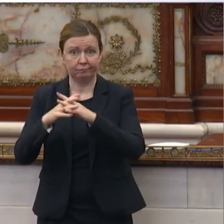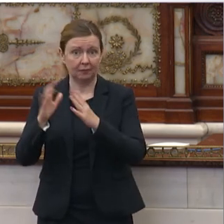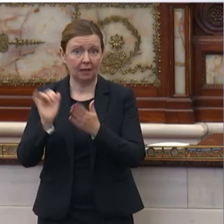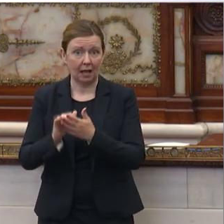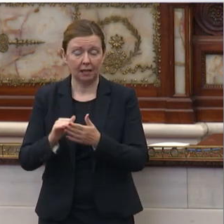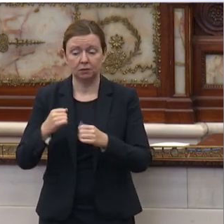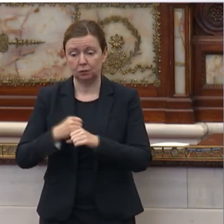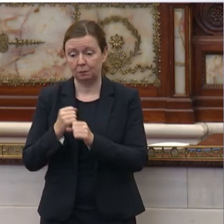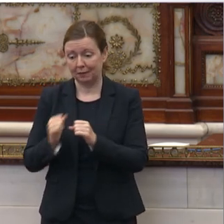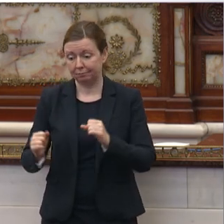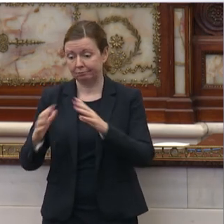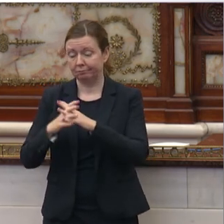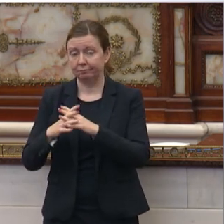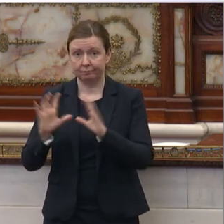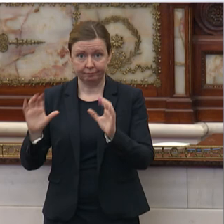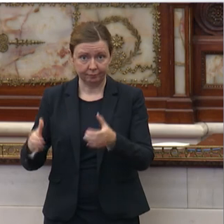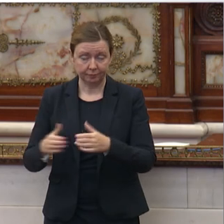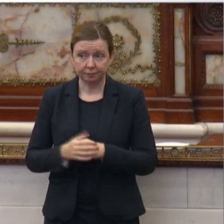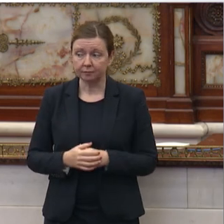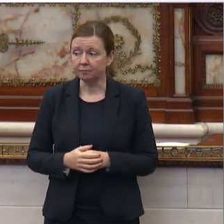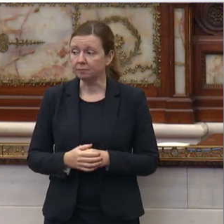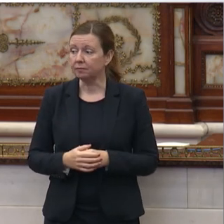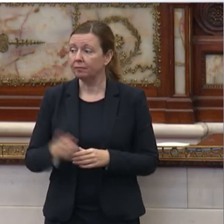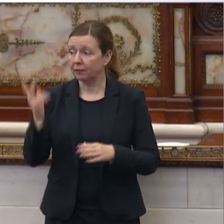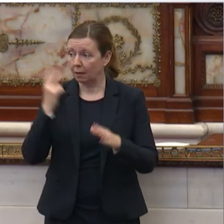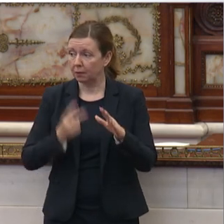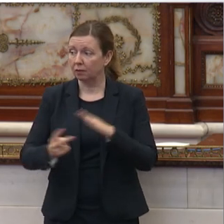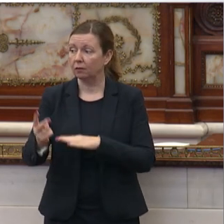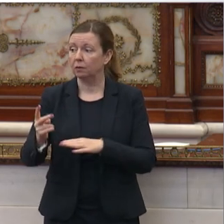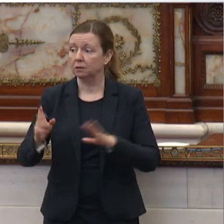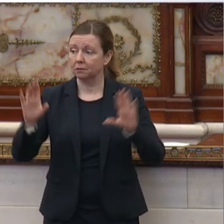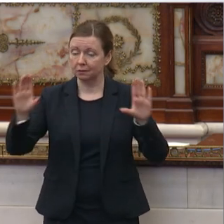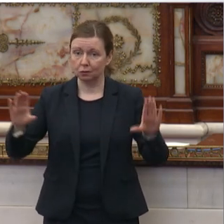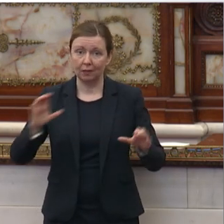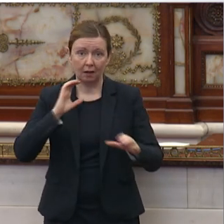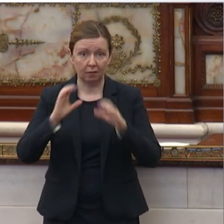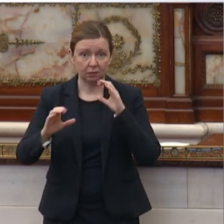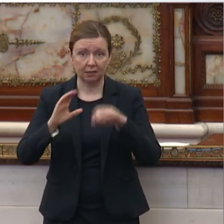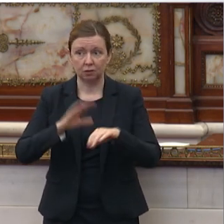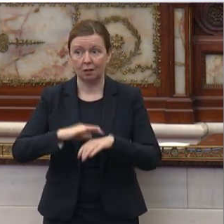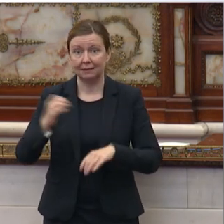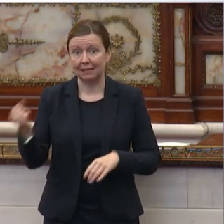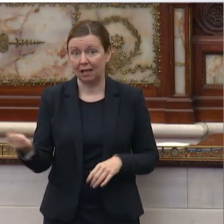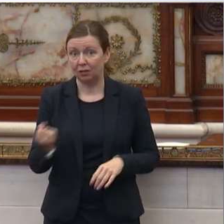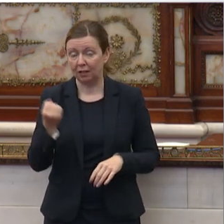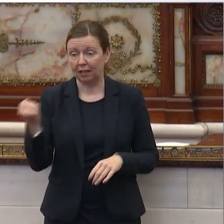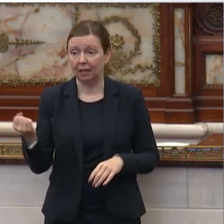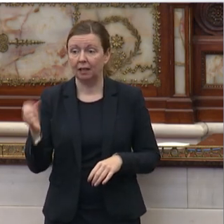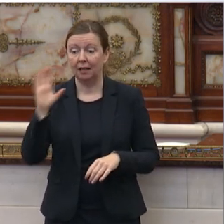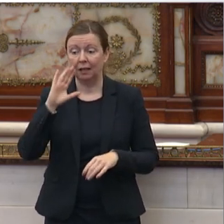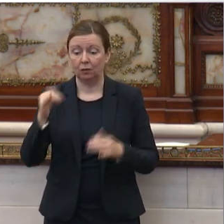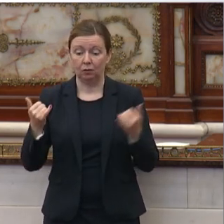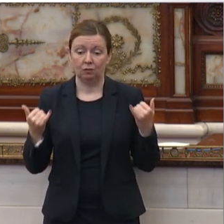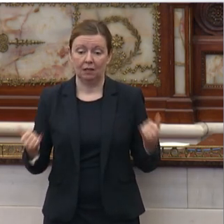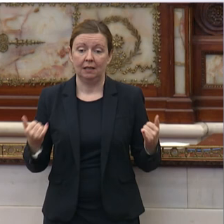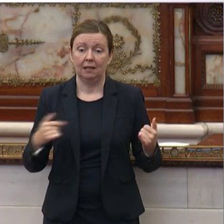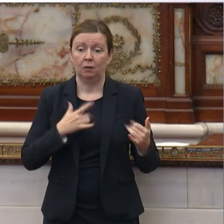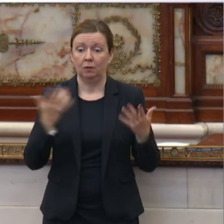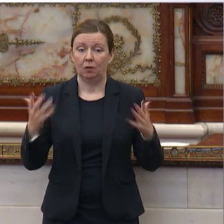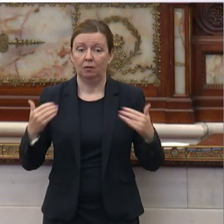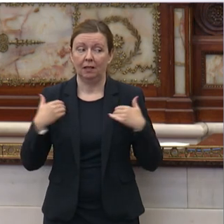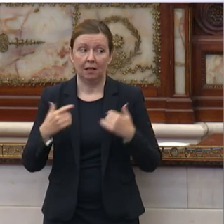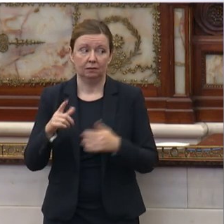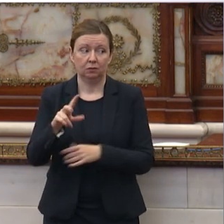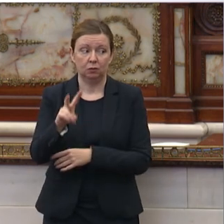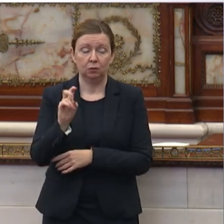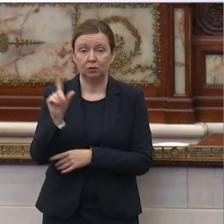to create this entity. I'm looking forward to a great conversation on Saturday. I know right now we already have 320